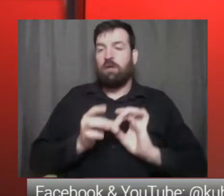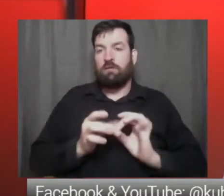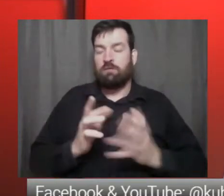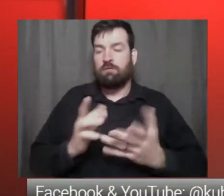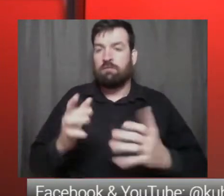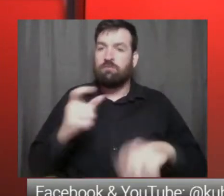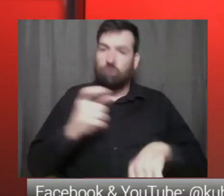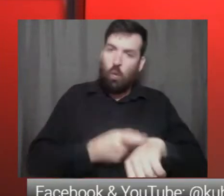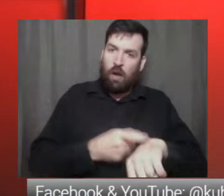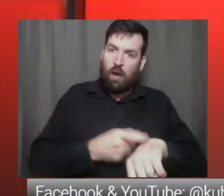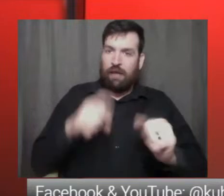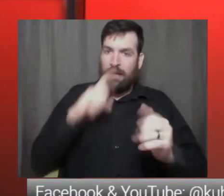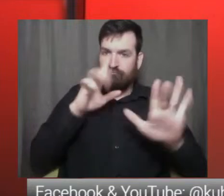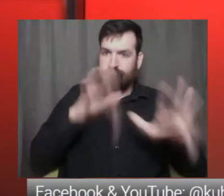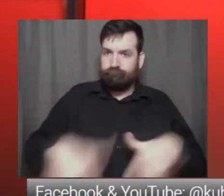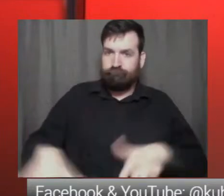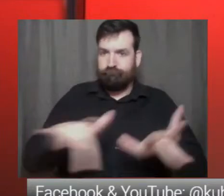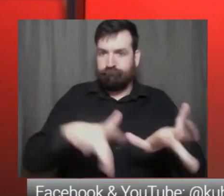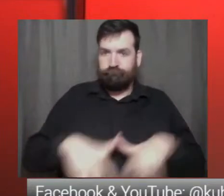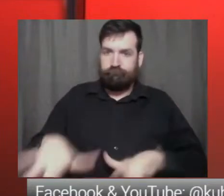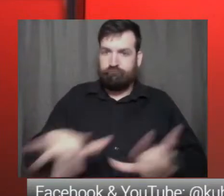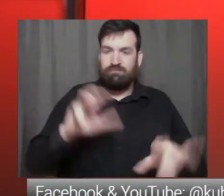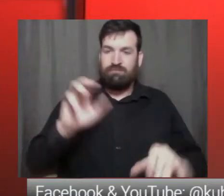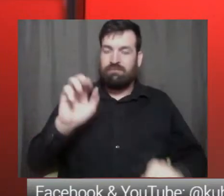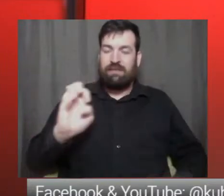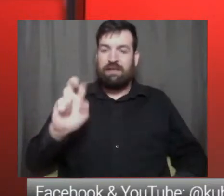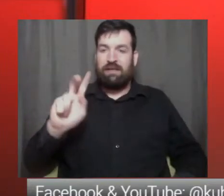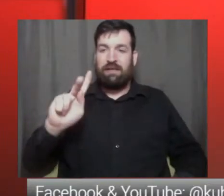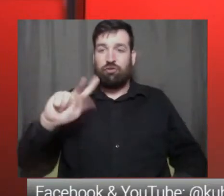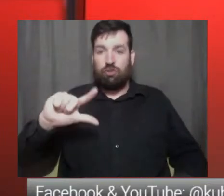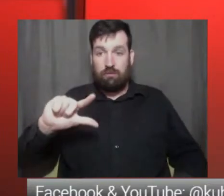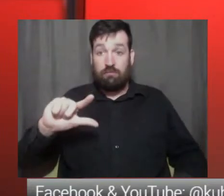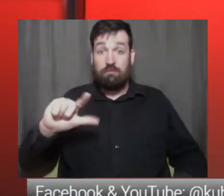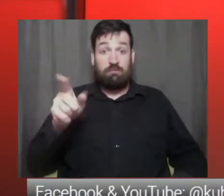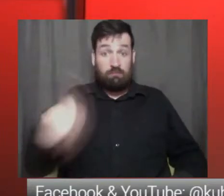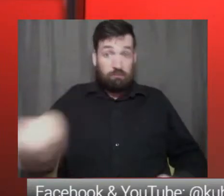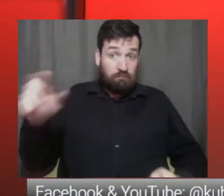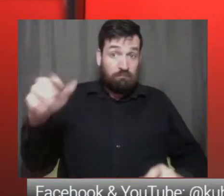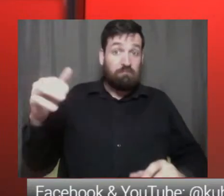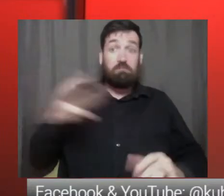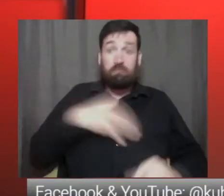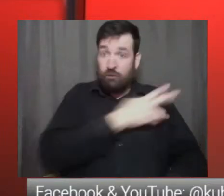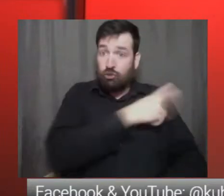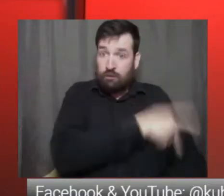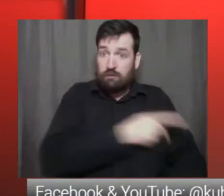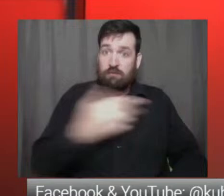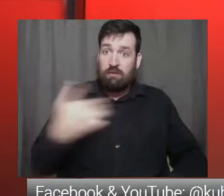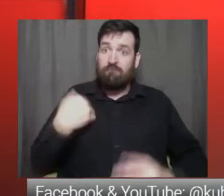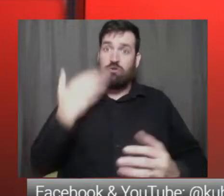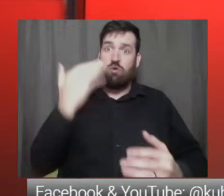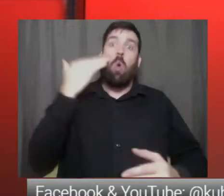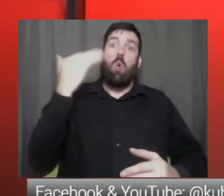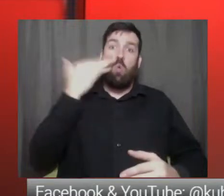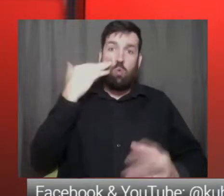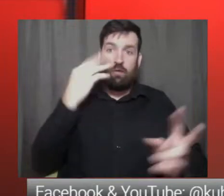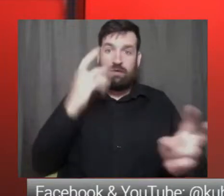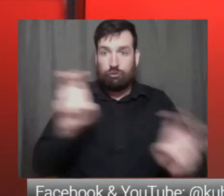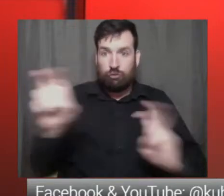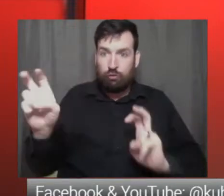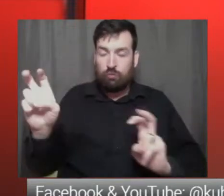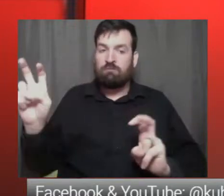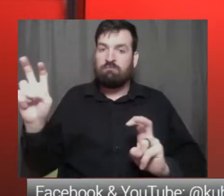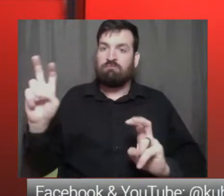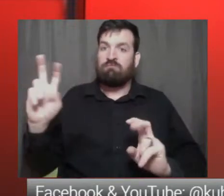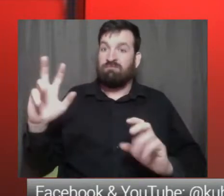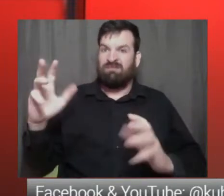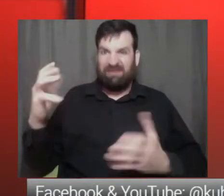record an EKG. So for my patients that have known electrical heart rhythm problems, it's helpful for me to get an EKG once a